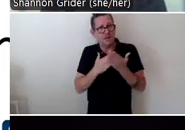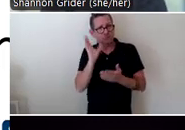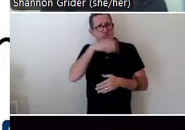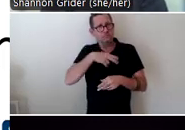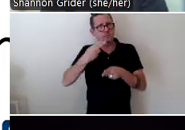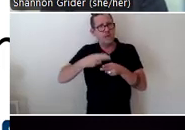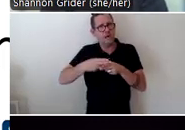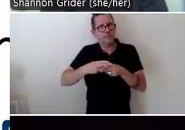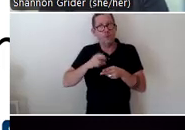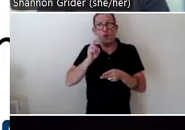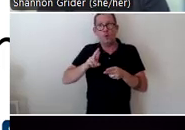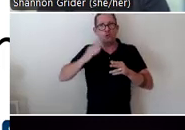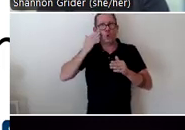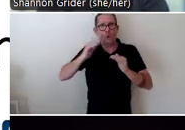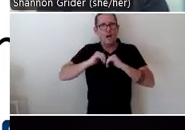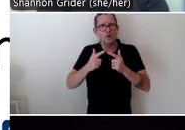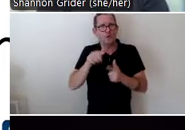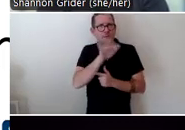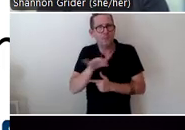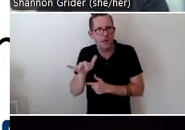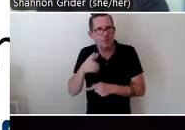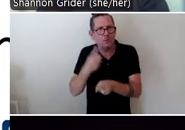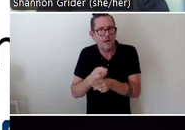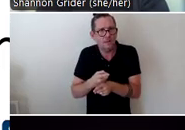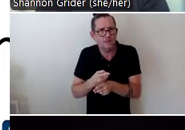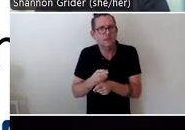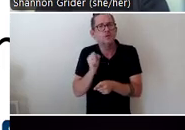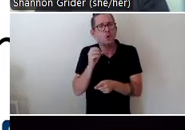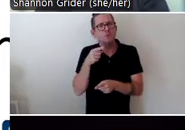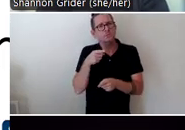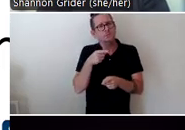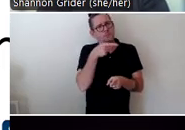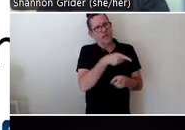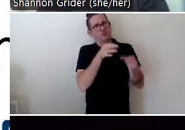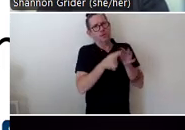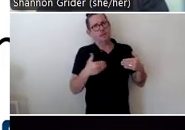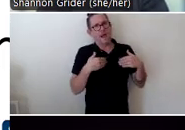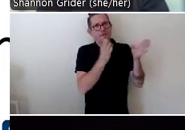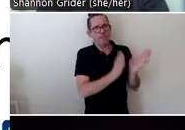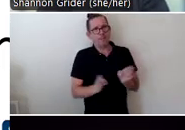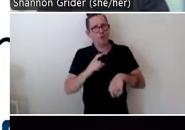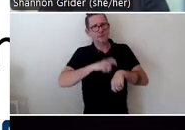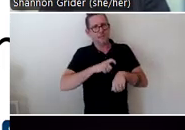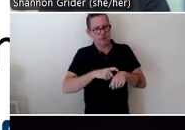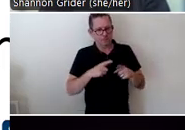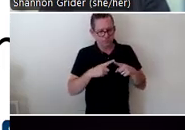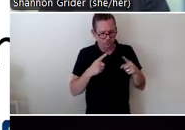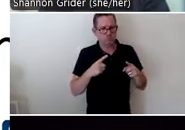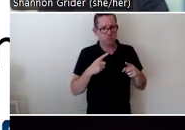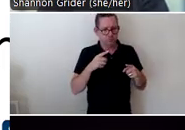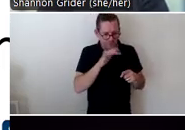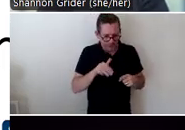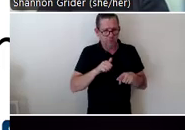interpreter is going to have to spell out the individual names, and if you are not familiar with that last name, or if there's a different spelling